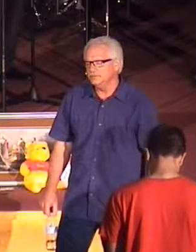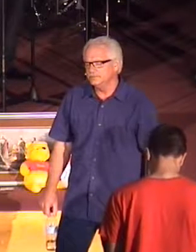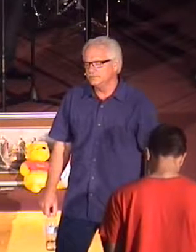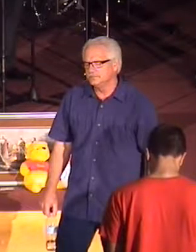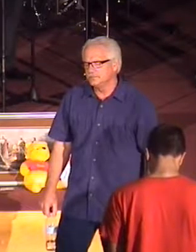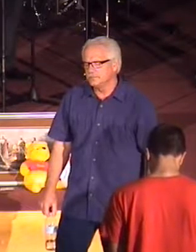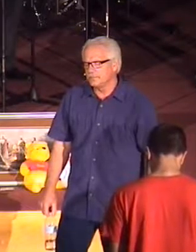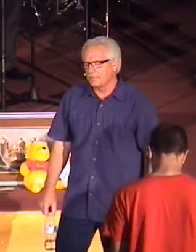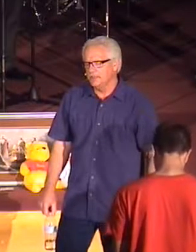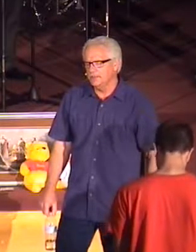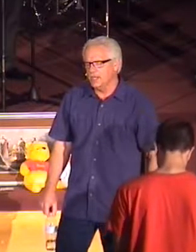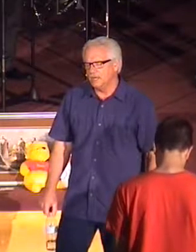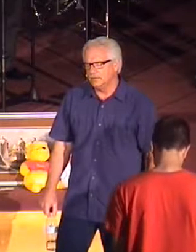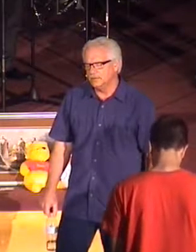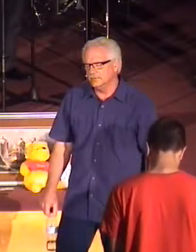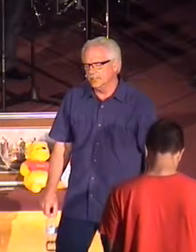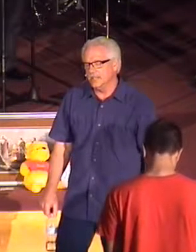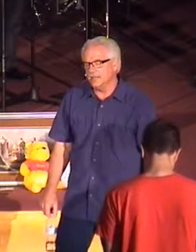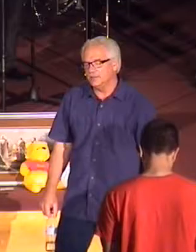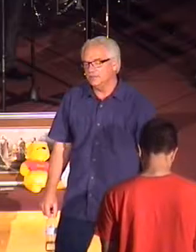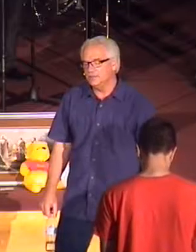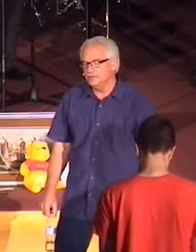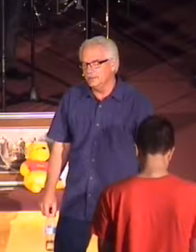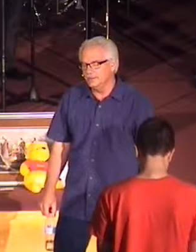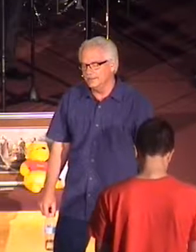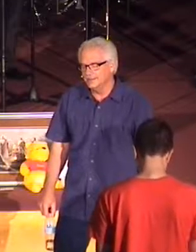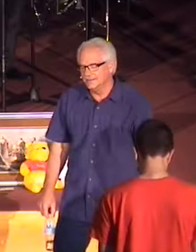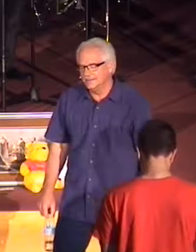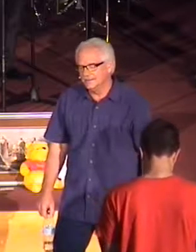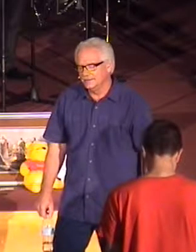you, and we can't outlove you.